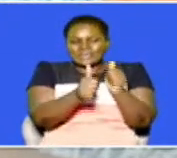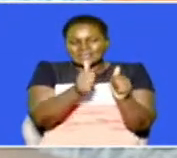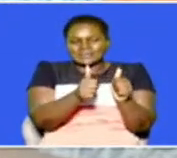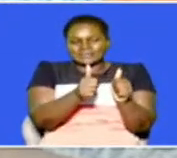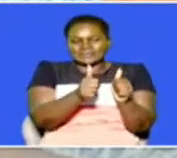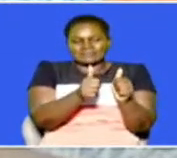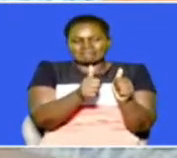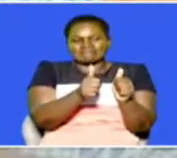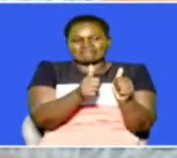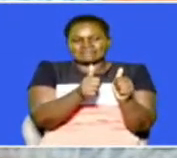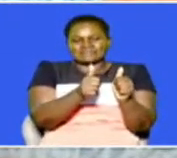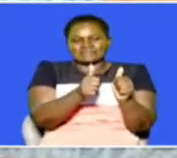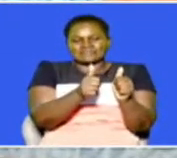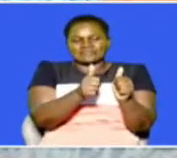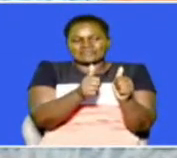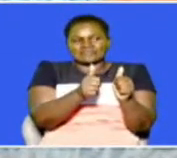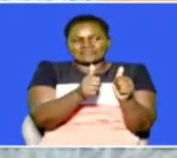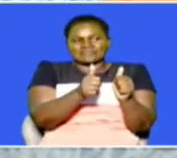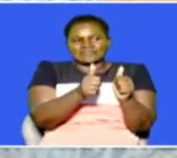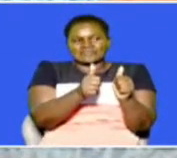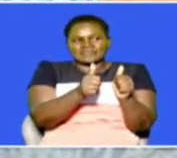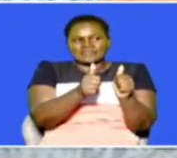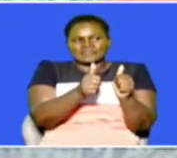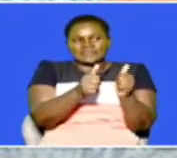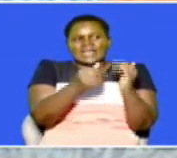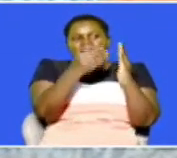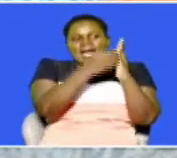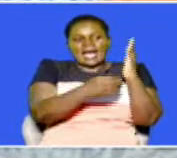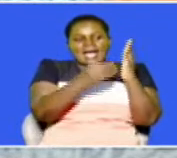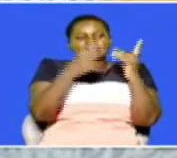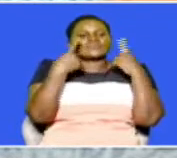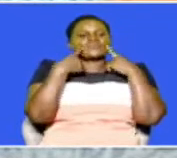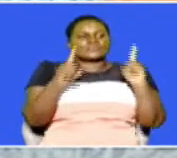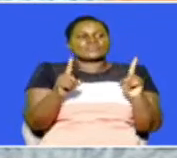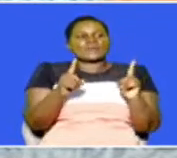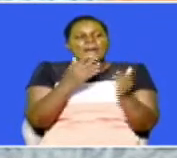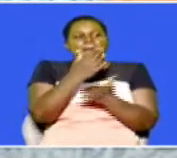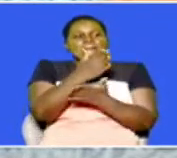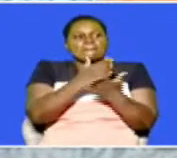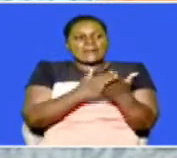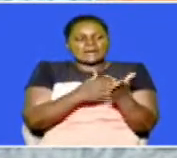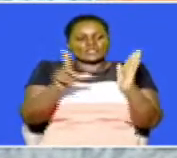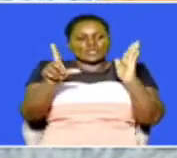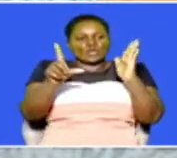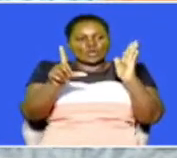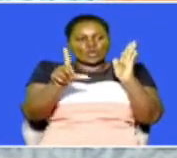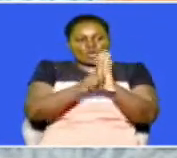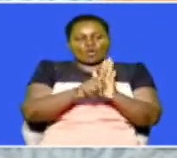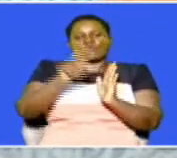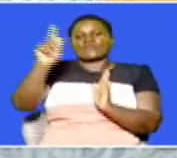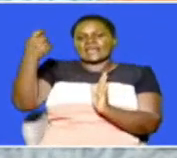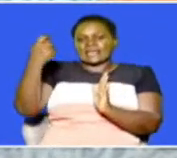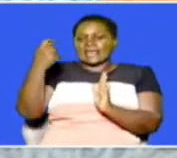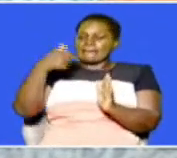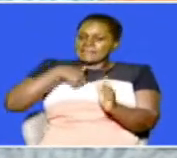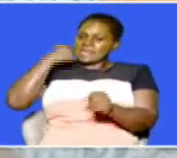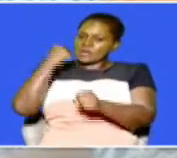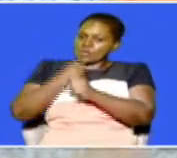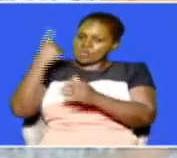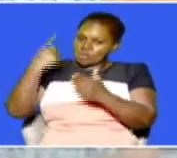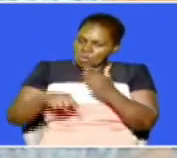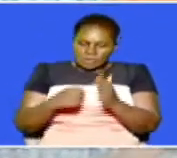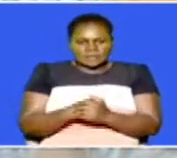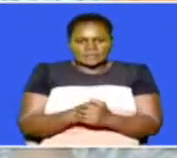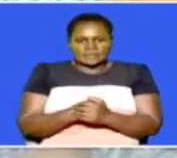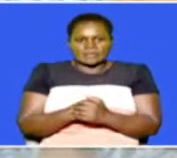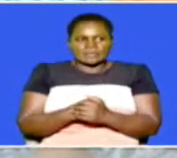the Oaths Declarations Act, okay, which is part of the laws of Kenya. Okay. So what did I do? Just